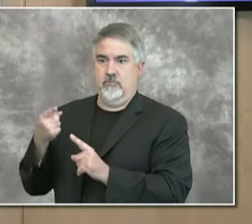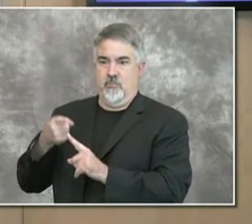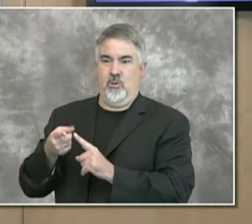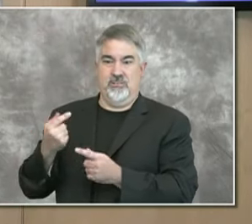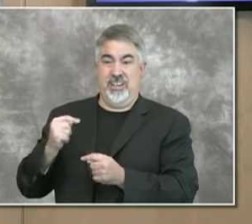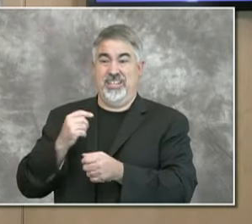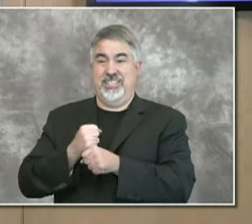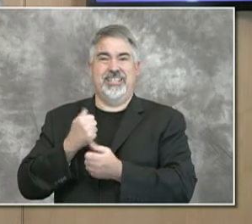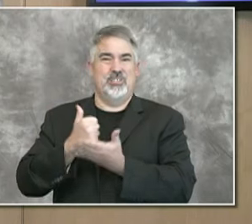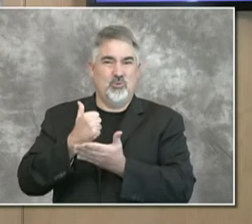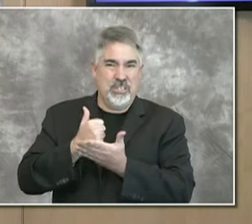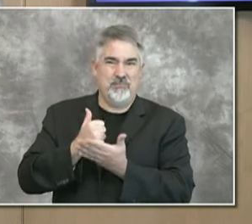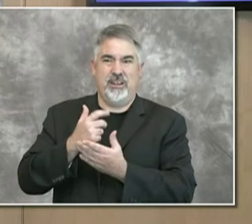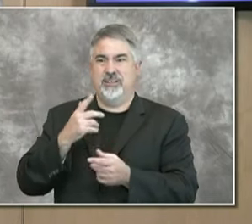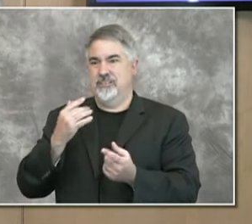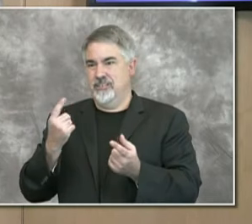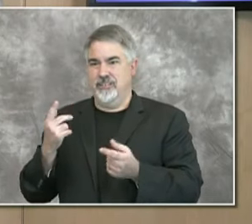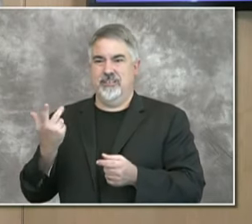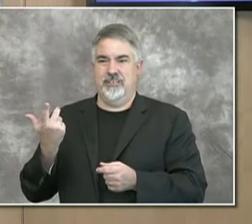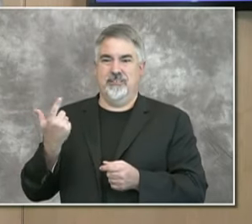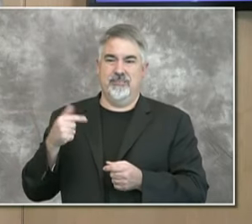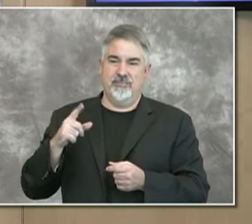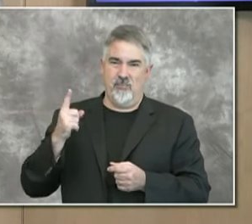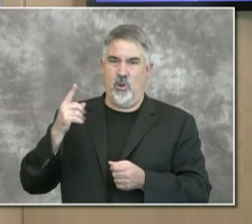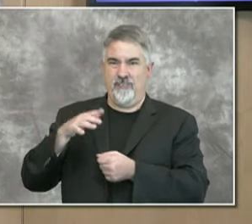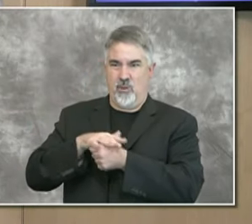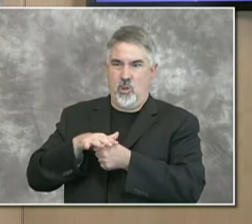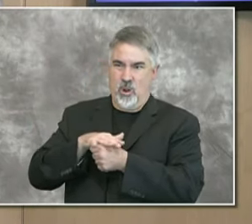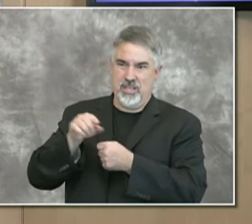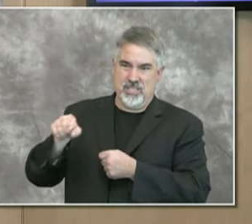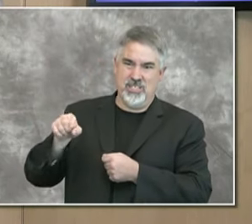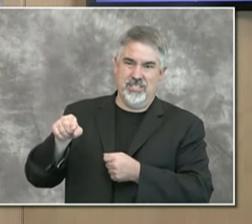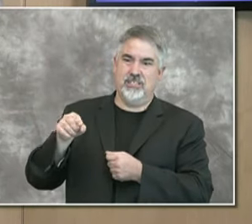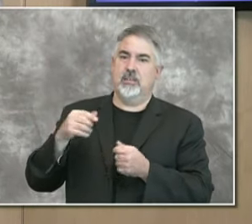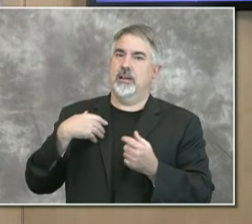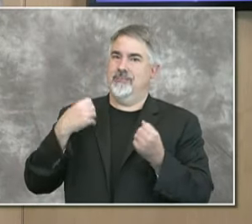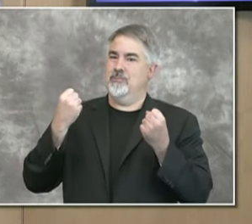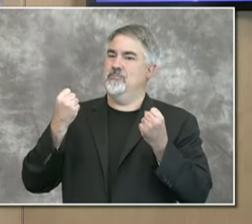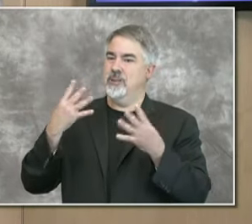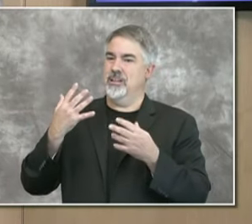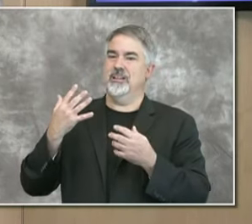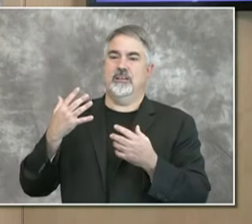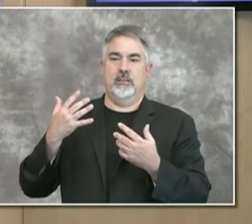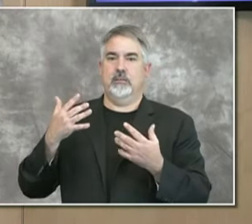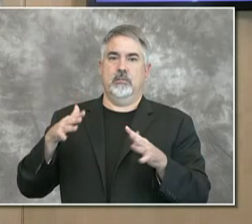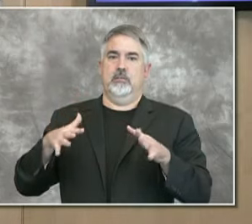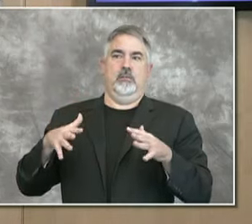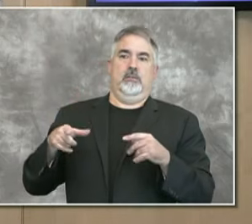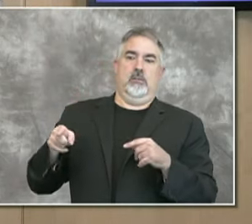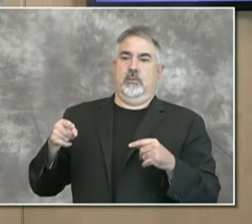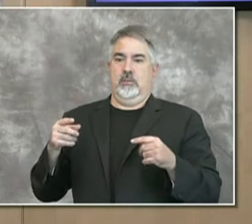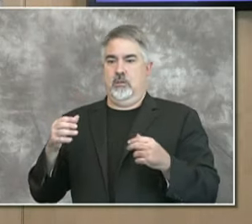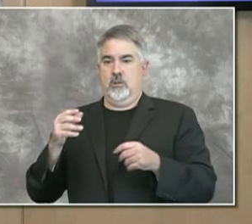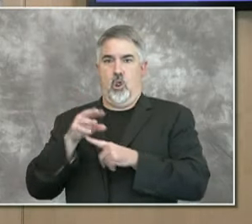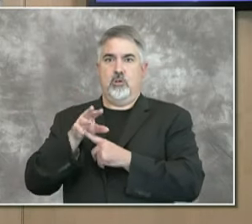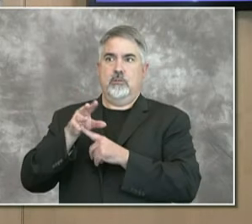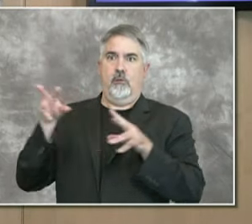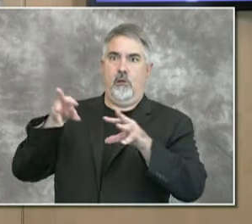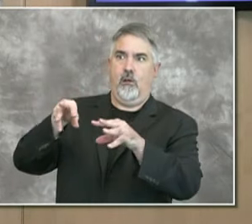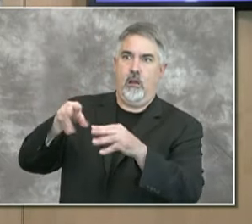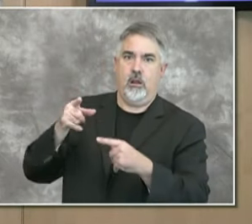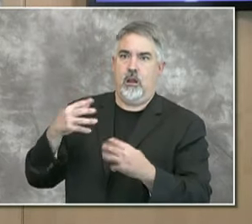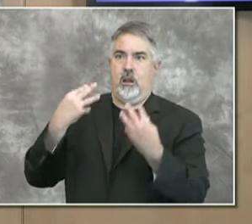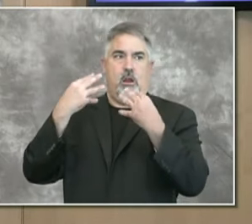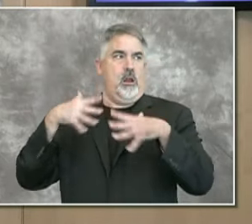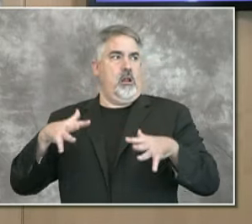and get better. At one of our locations, a number of them have had great concern and anxiety with the presence of news cameras and photographers on site. They feel it